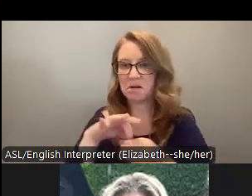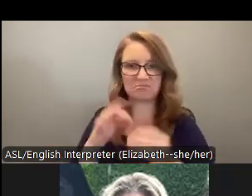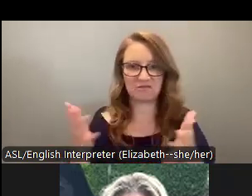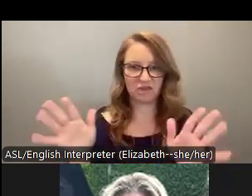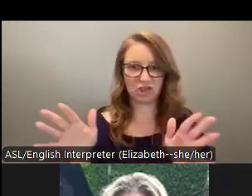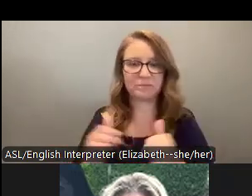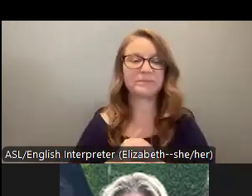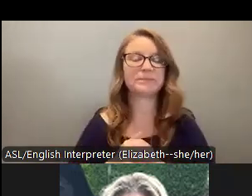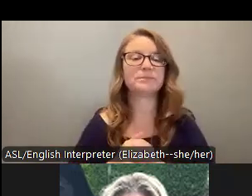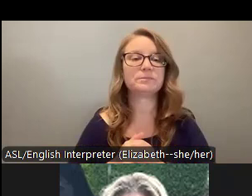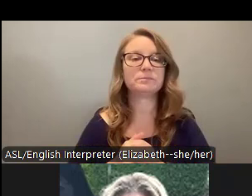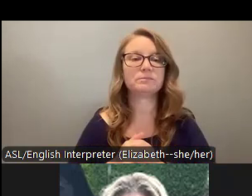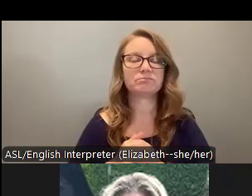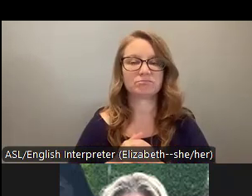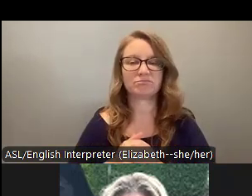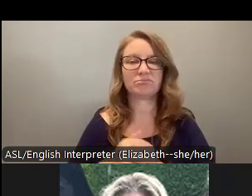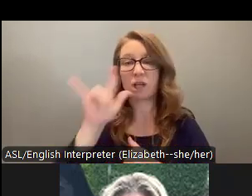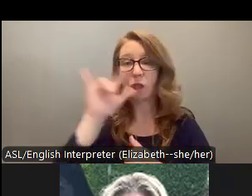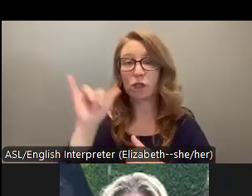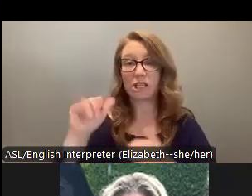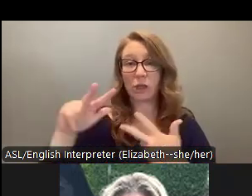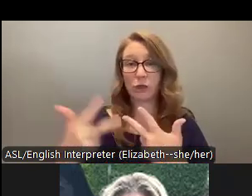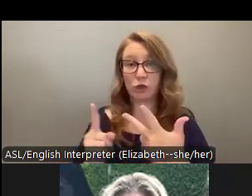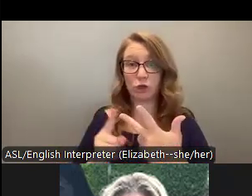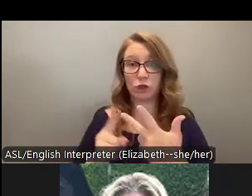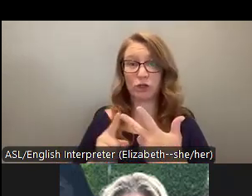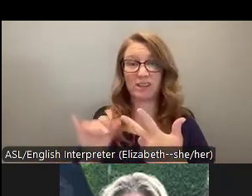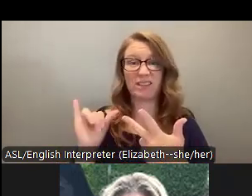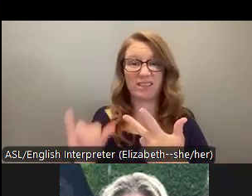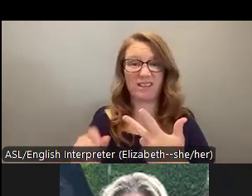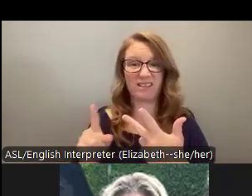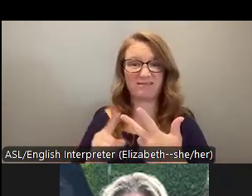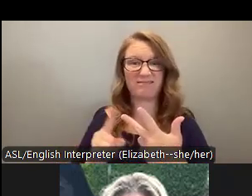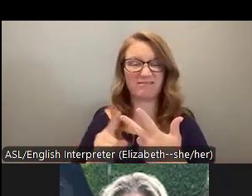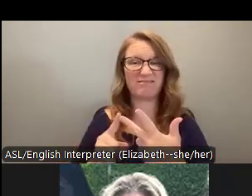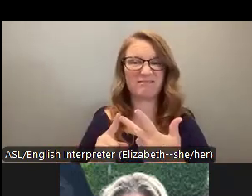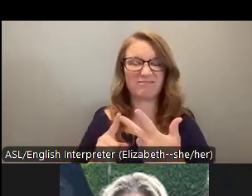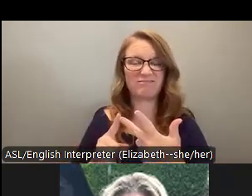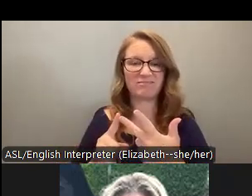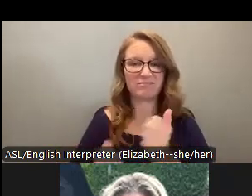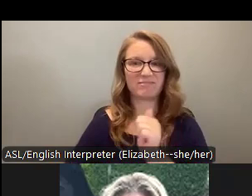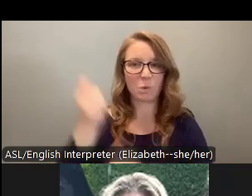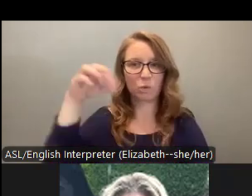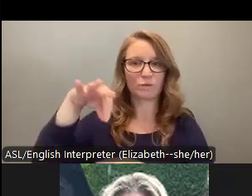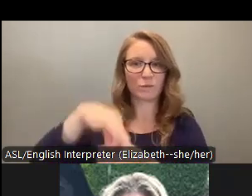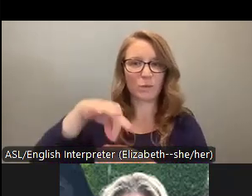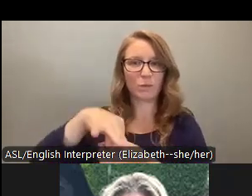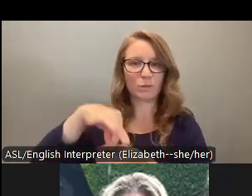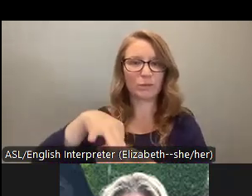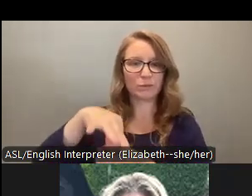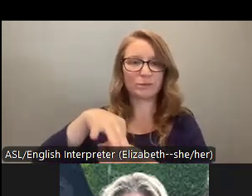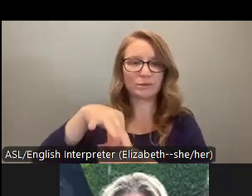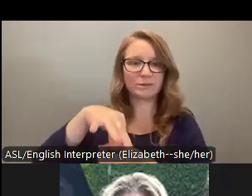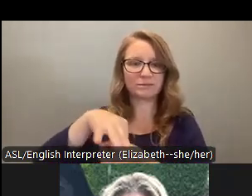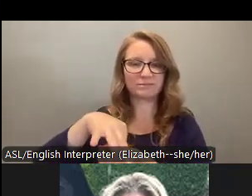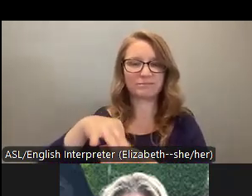it looks like option three um, receives the most votes as the